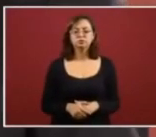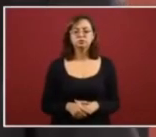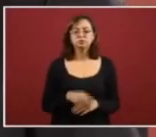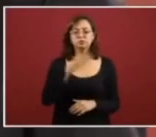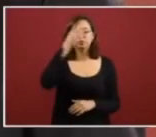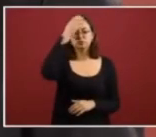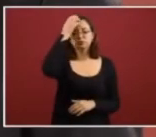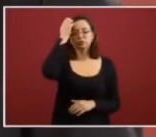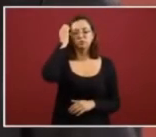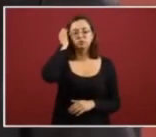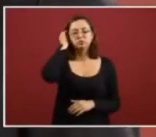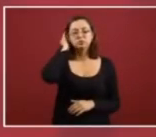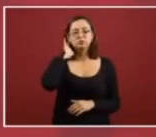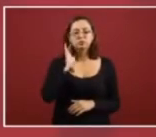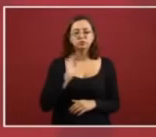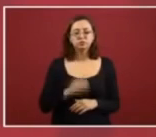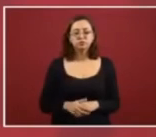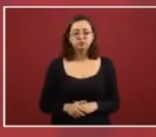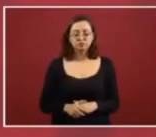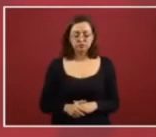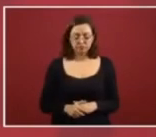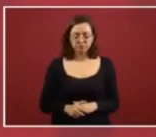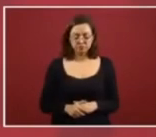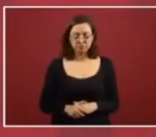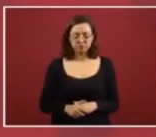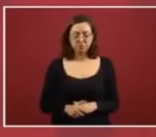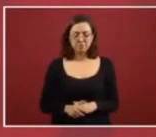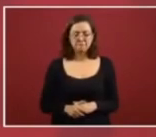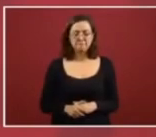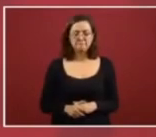no dejarnos